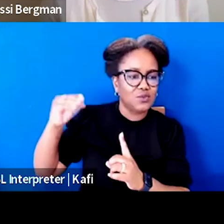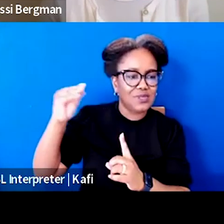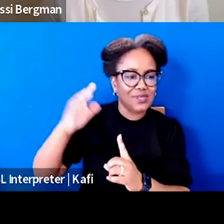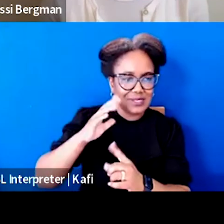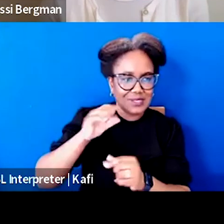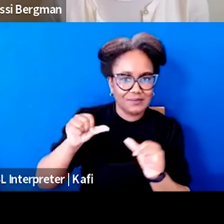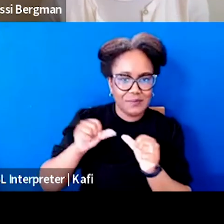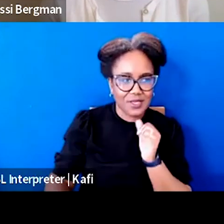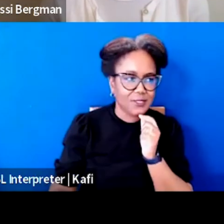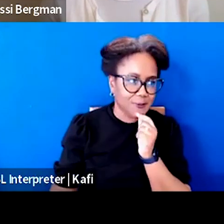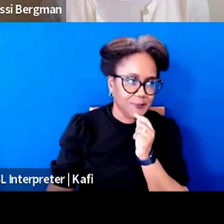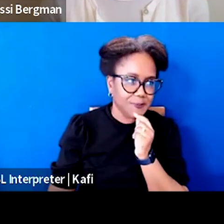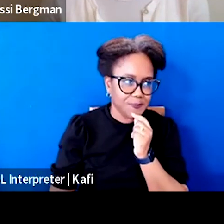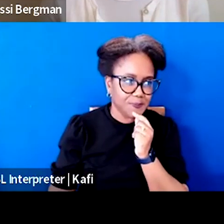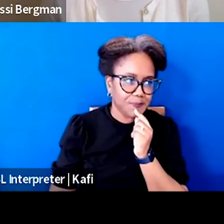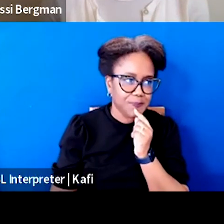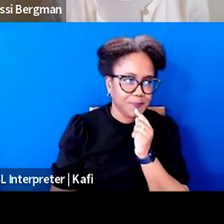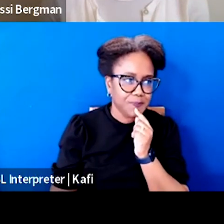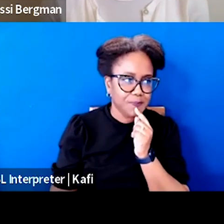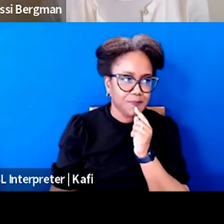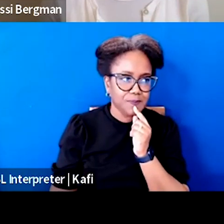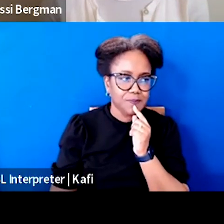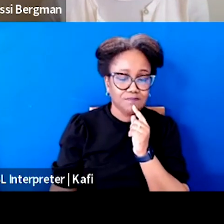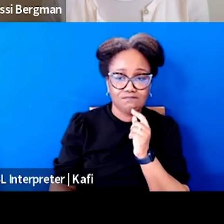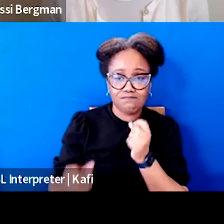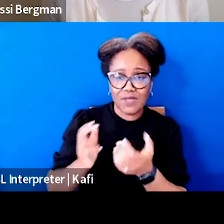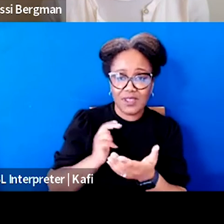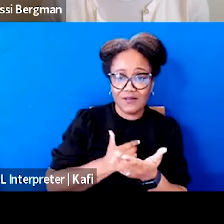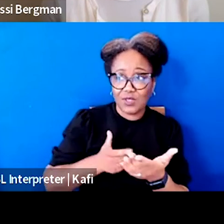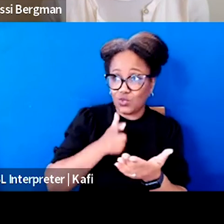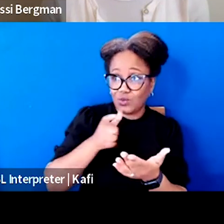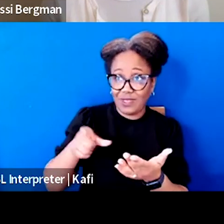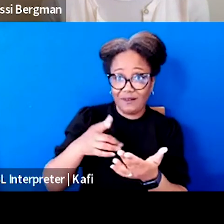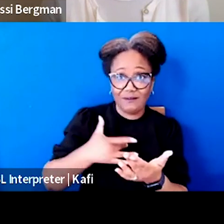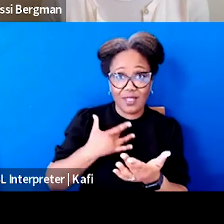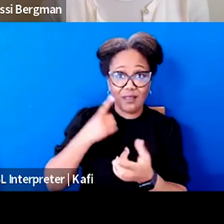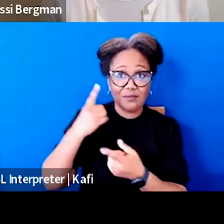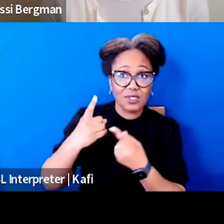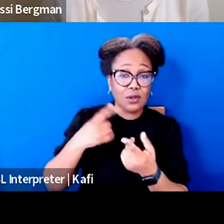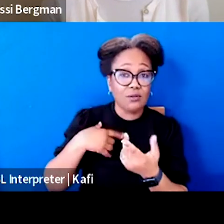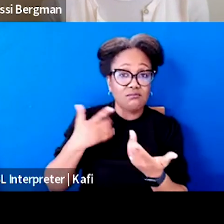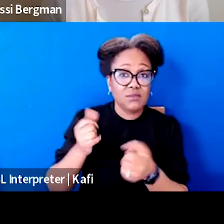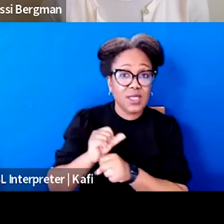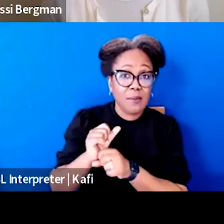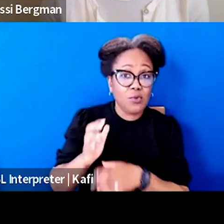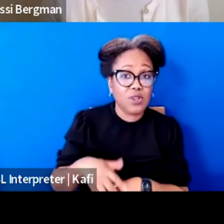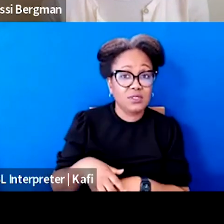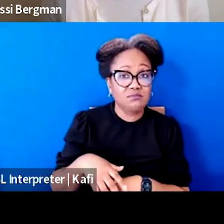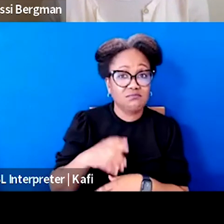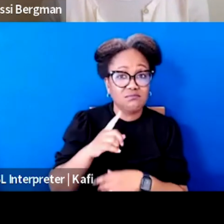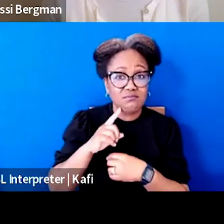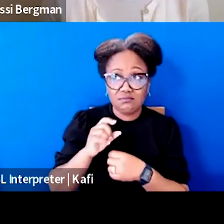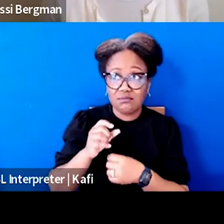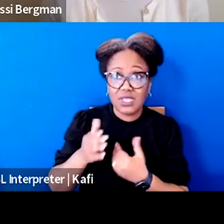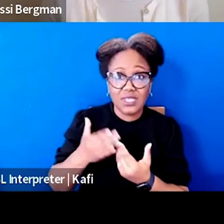you know, considered, I guess, like labor is disposable. I think that oftentimes a lot of our